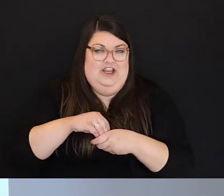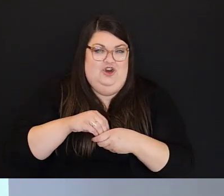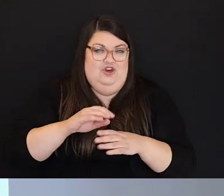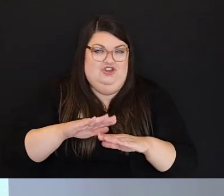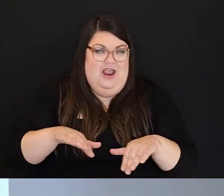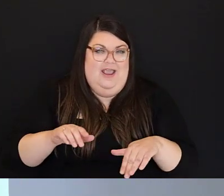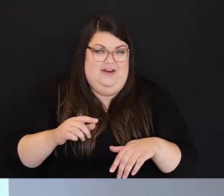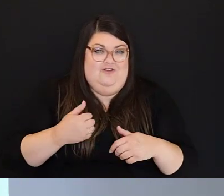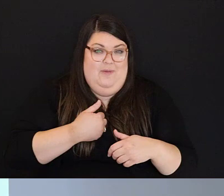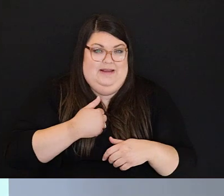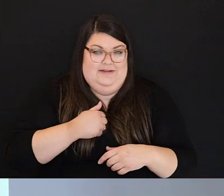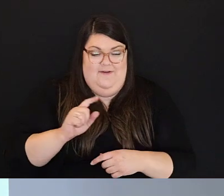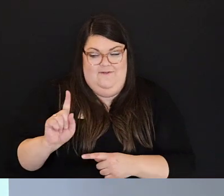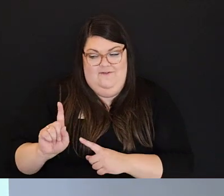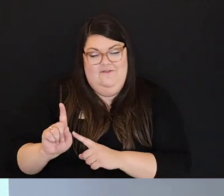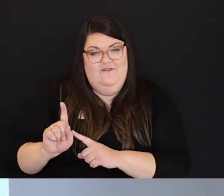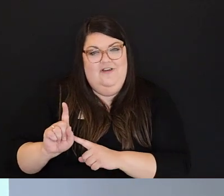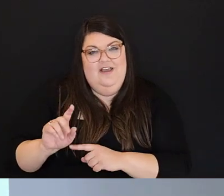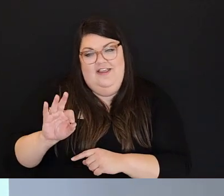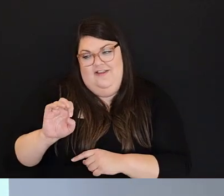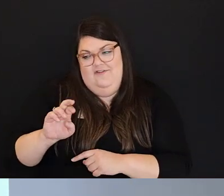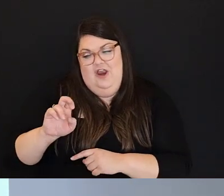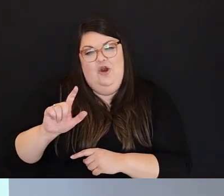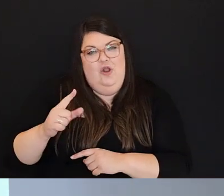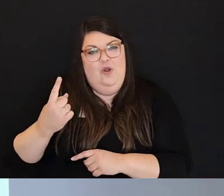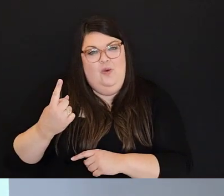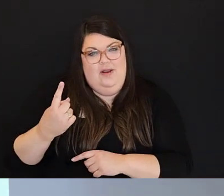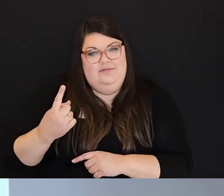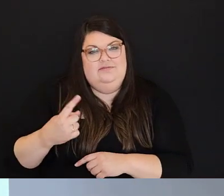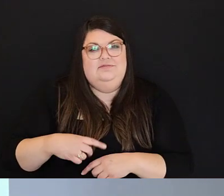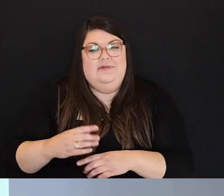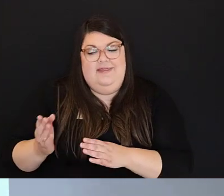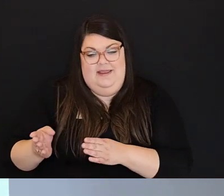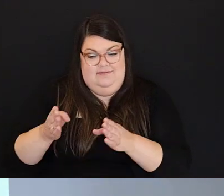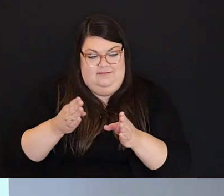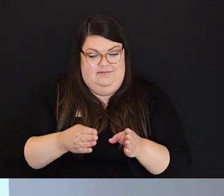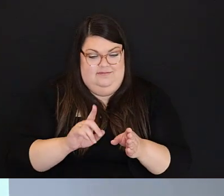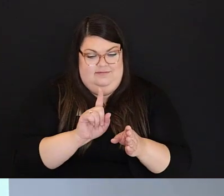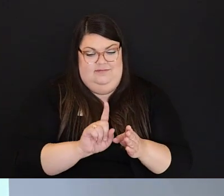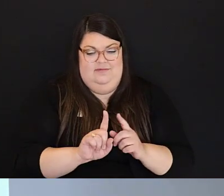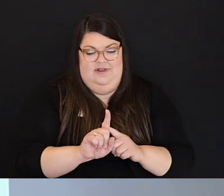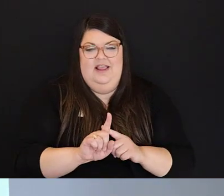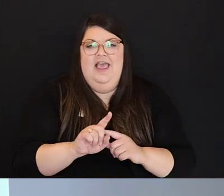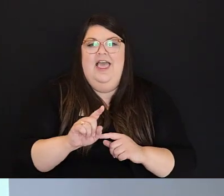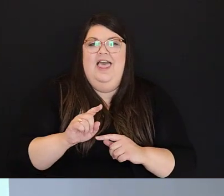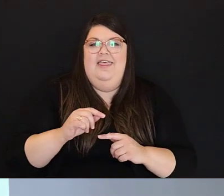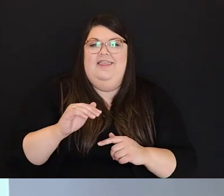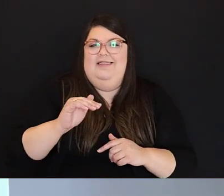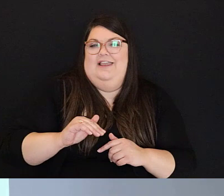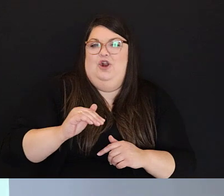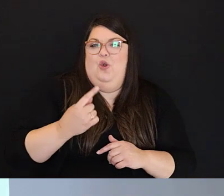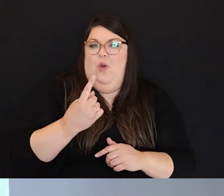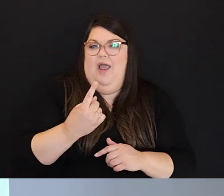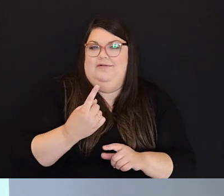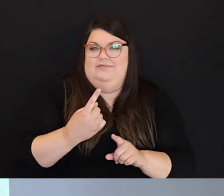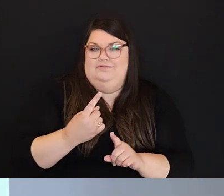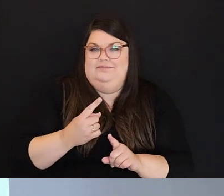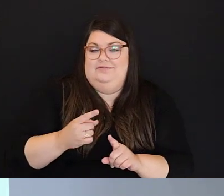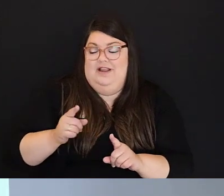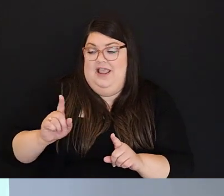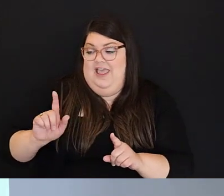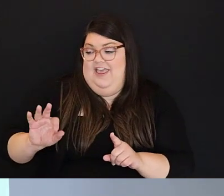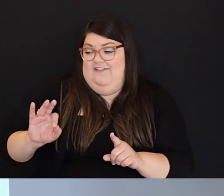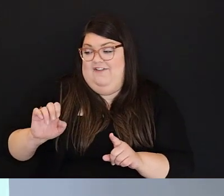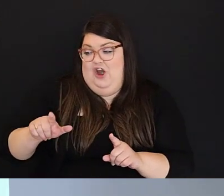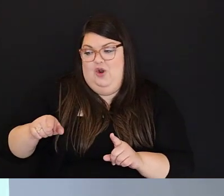myself. And next to the feral one is the little one. So the feral one is I won't abandon you.